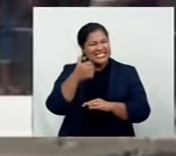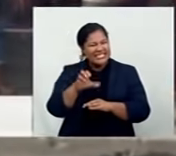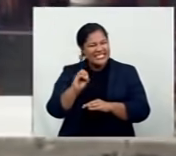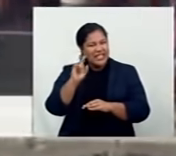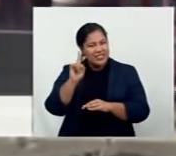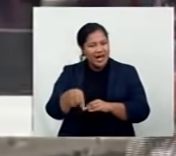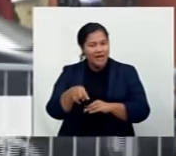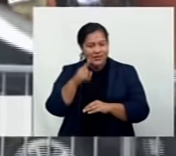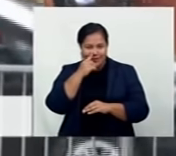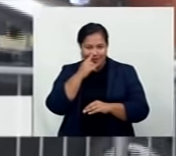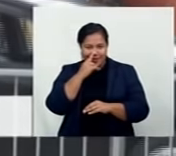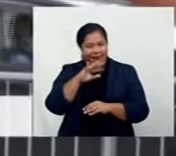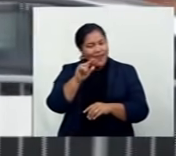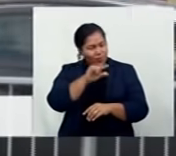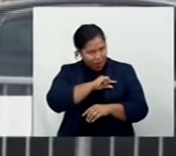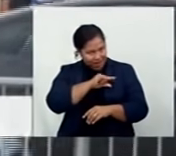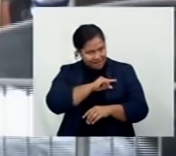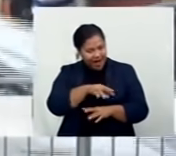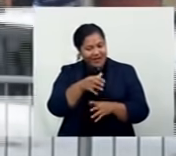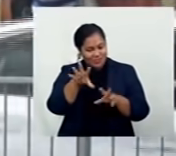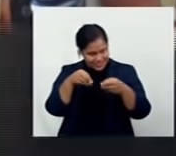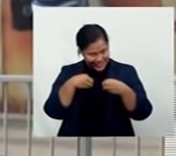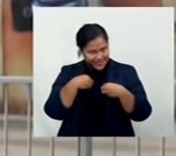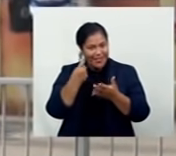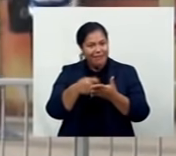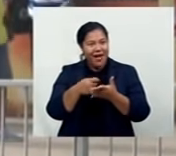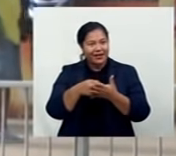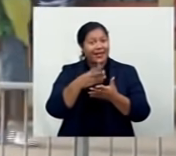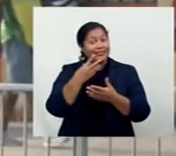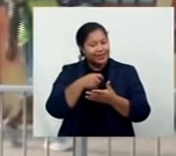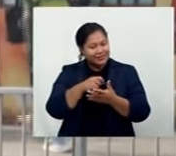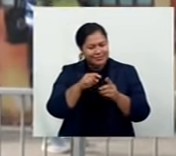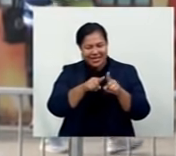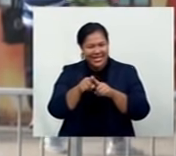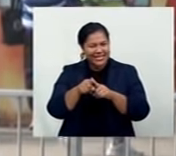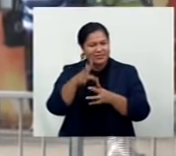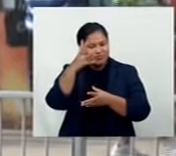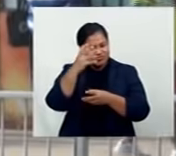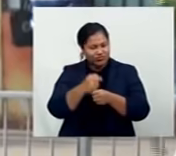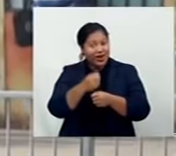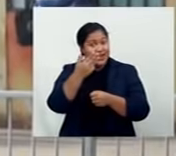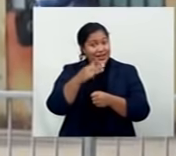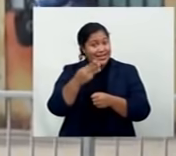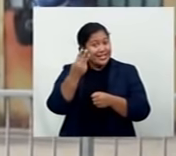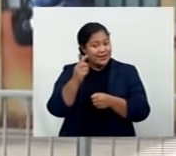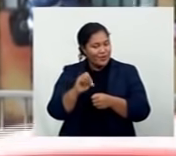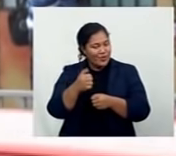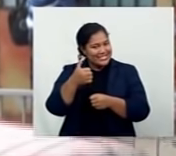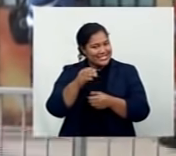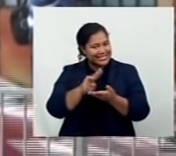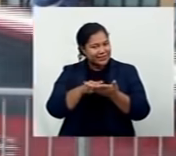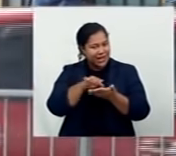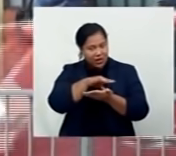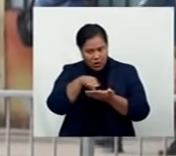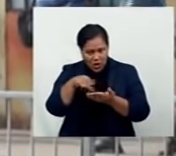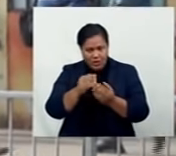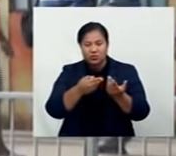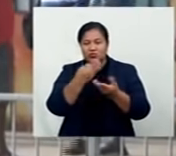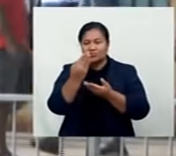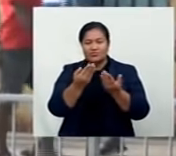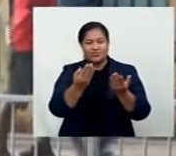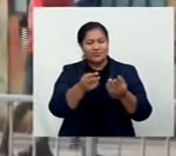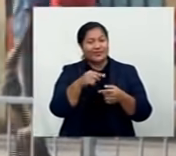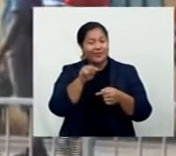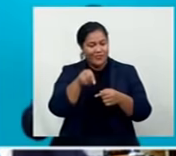Fijians qualifies for the assistance, which means an overall payment of $93.6 million to all of those individuals during